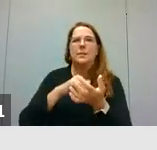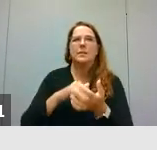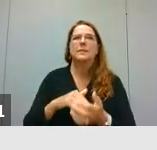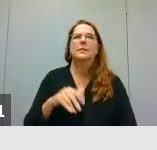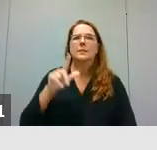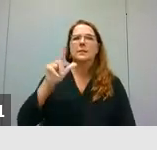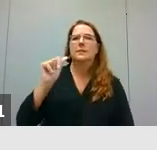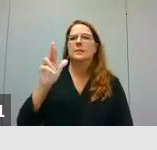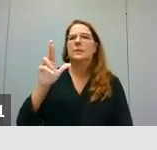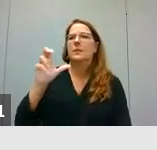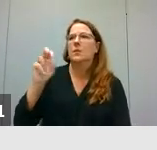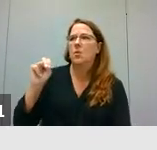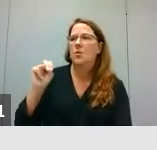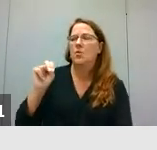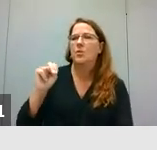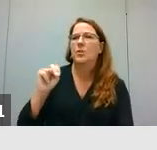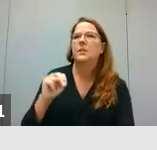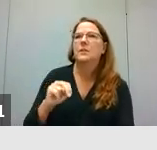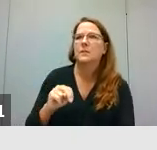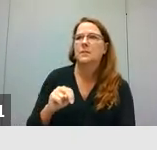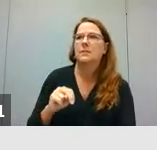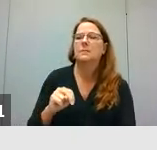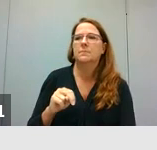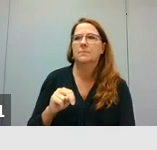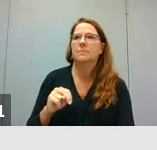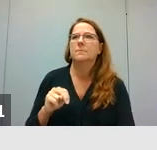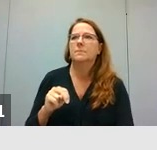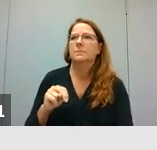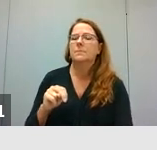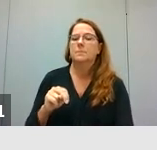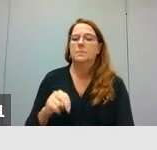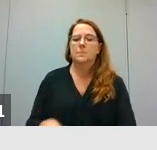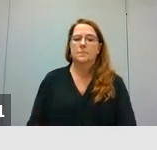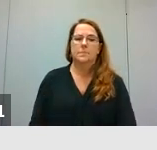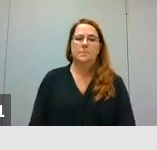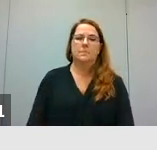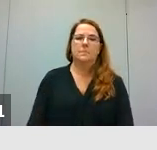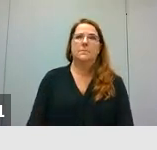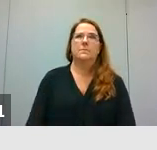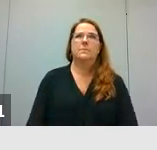Lauren. All right, I'm on Go it. ahead and